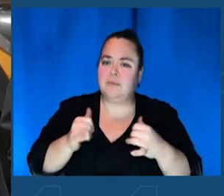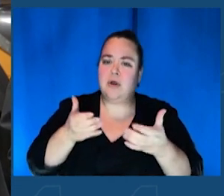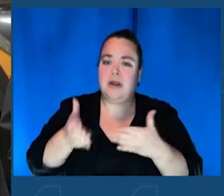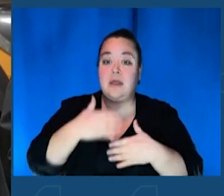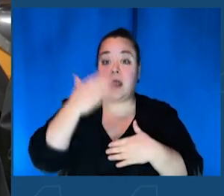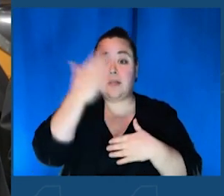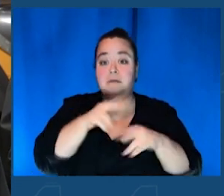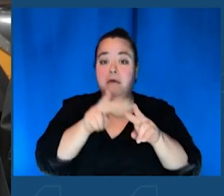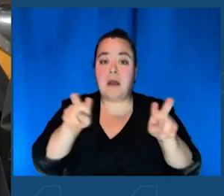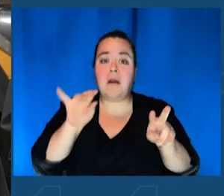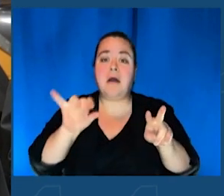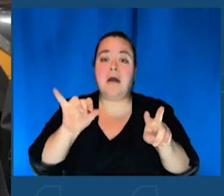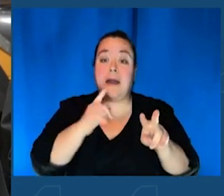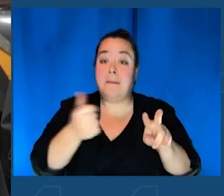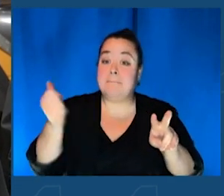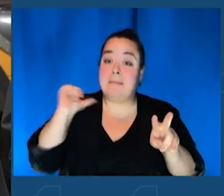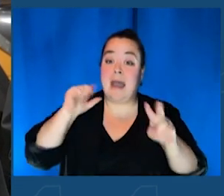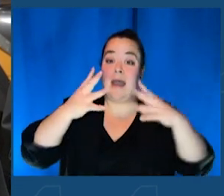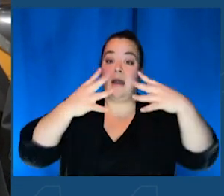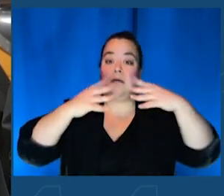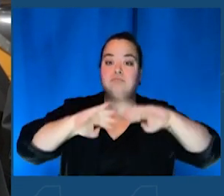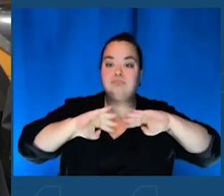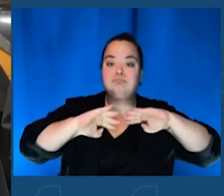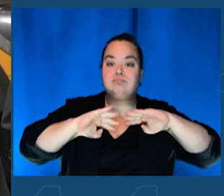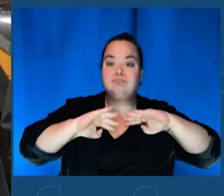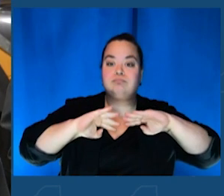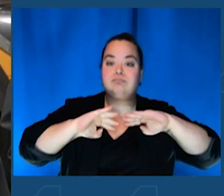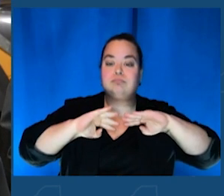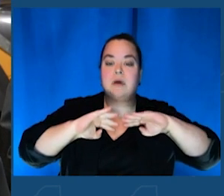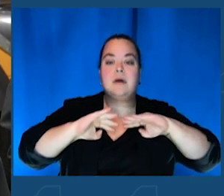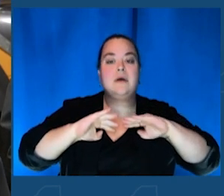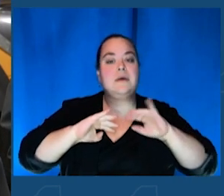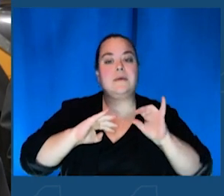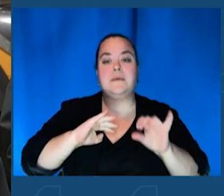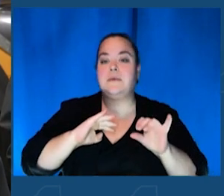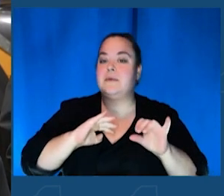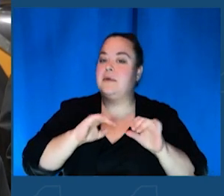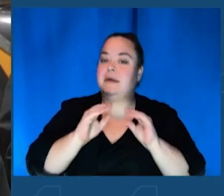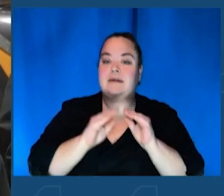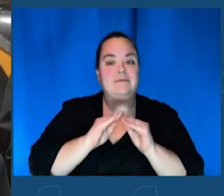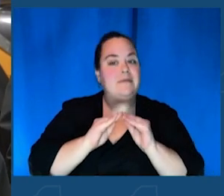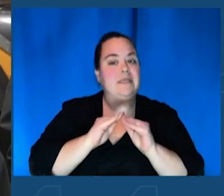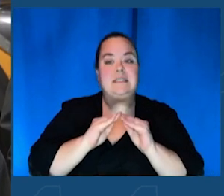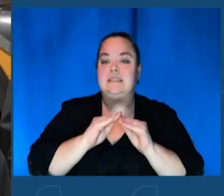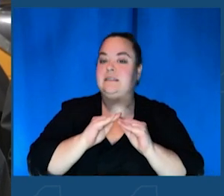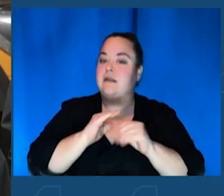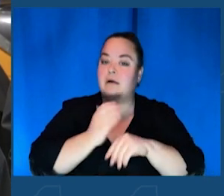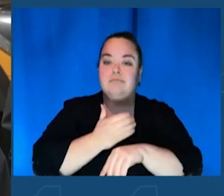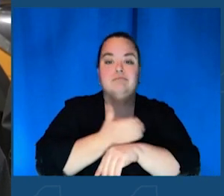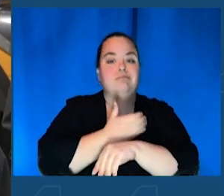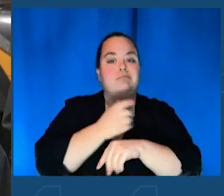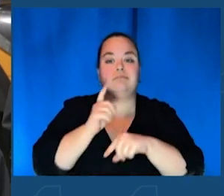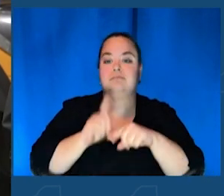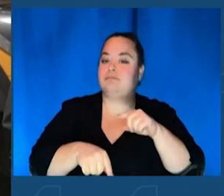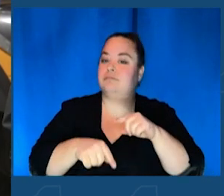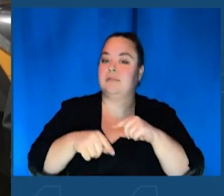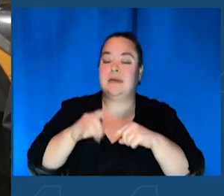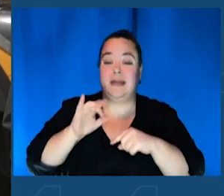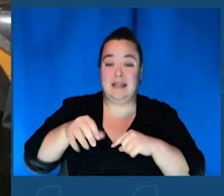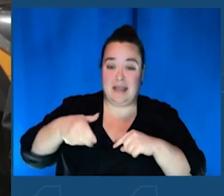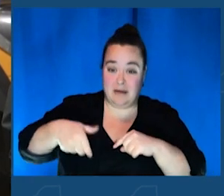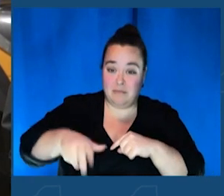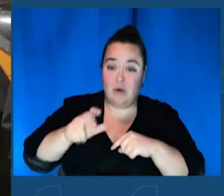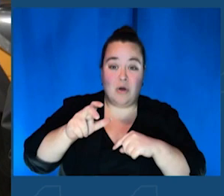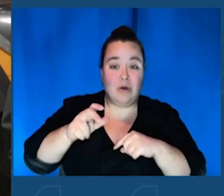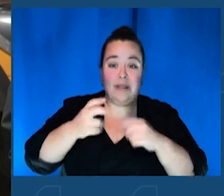around the back, it is literally collapsed. It is not going to be able to be repaired or redeemed because the bowling alley has literally been collapsed upon